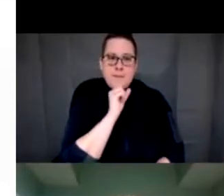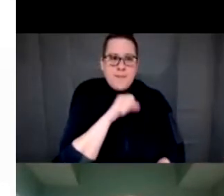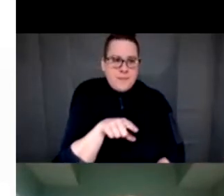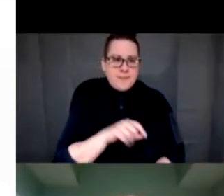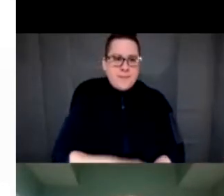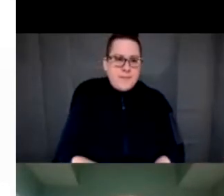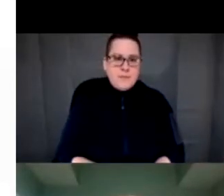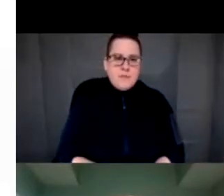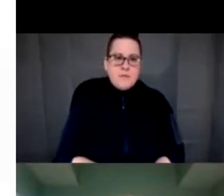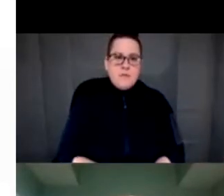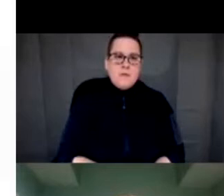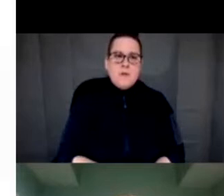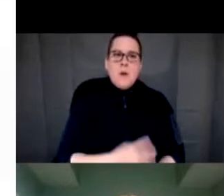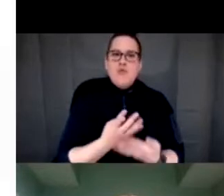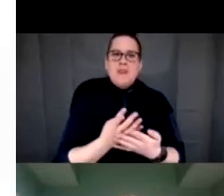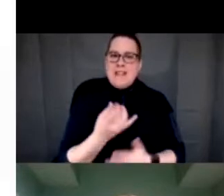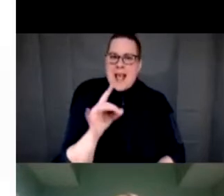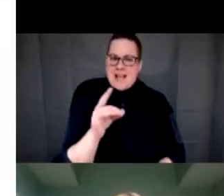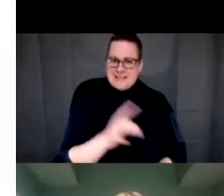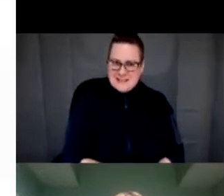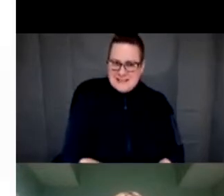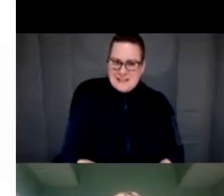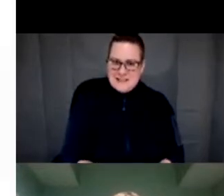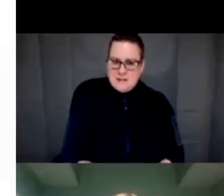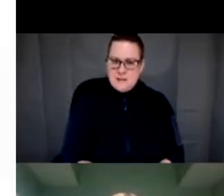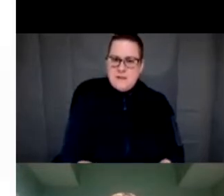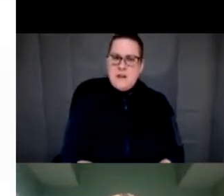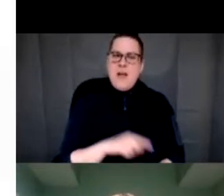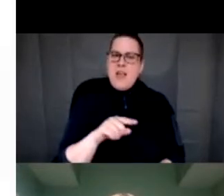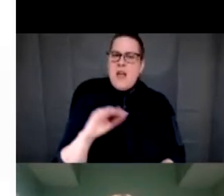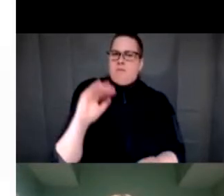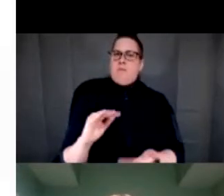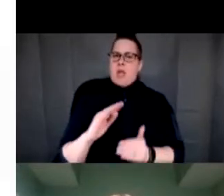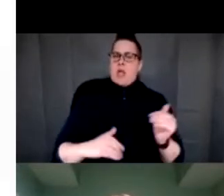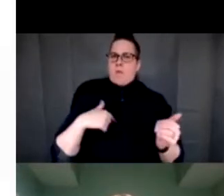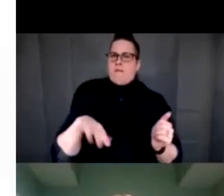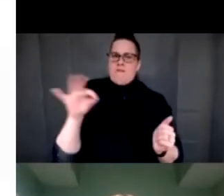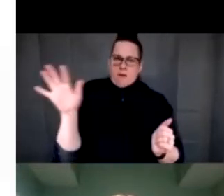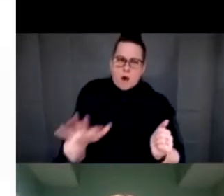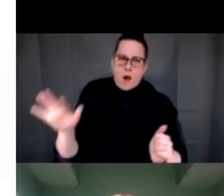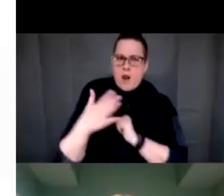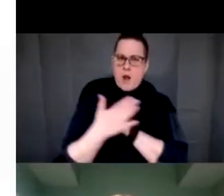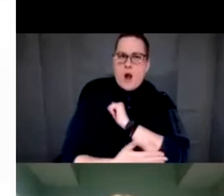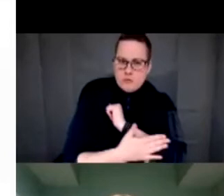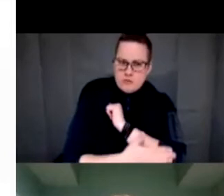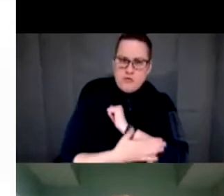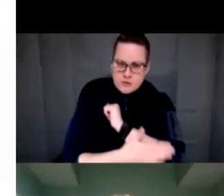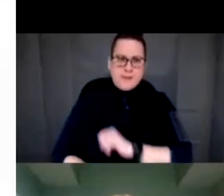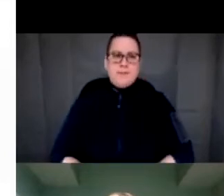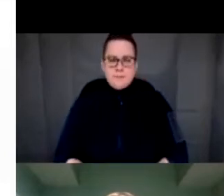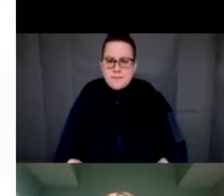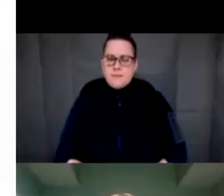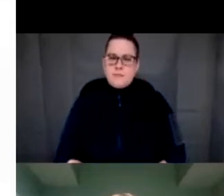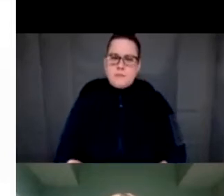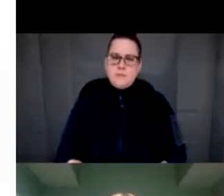it's 18. Bit lower even than what we find nationally in the community. This is